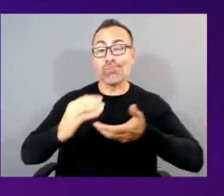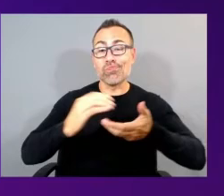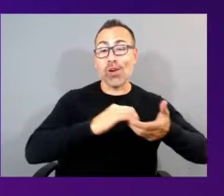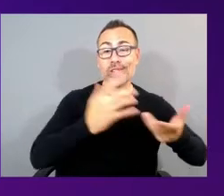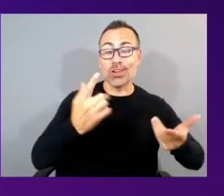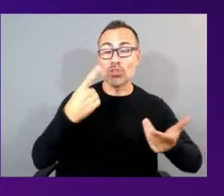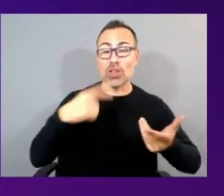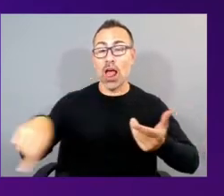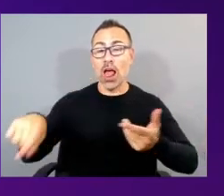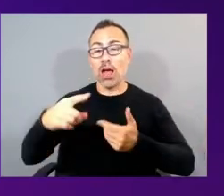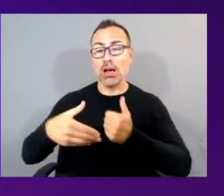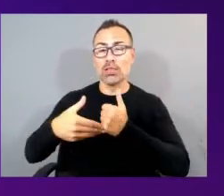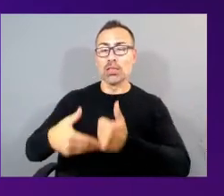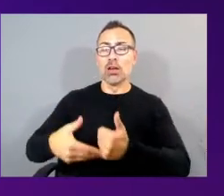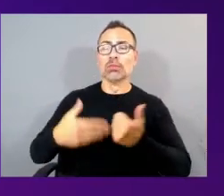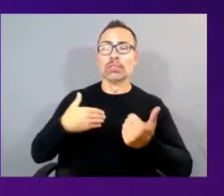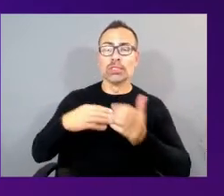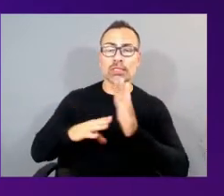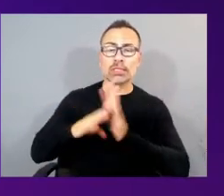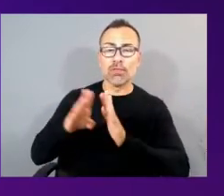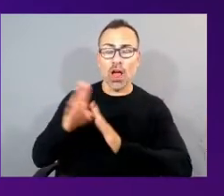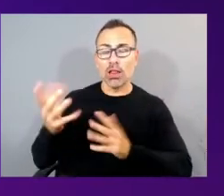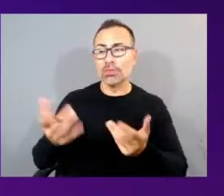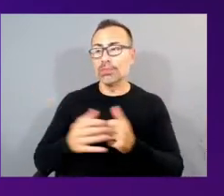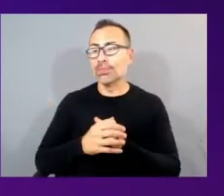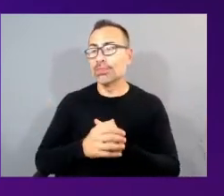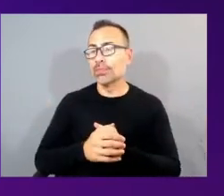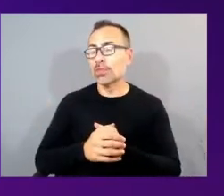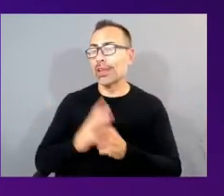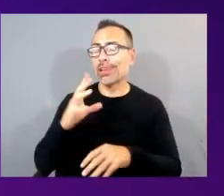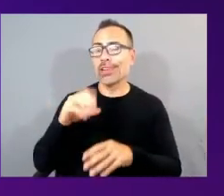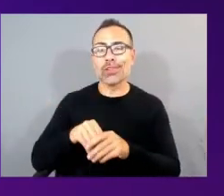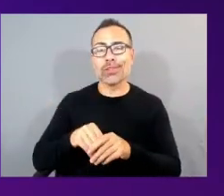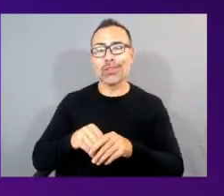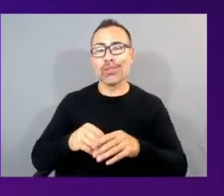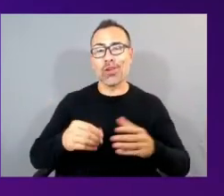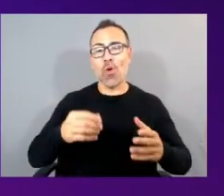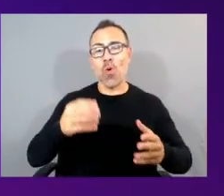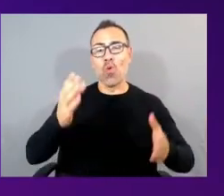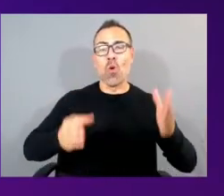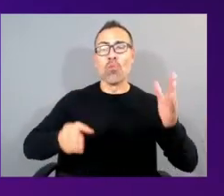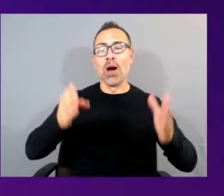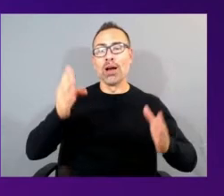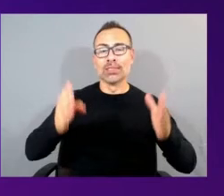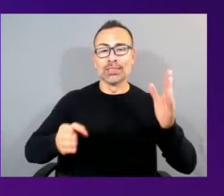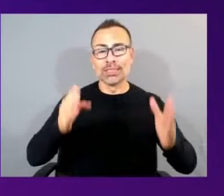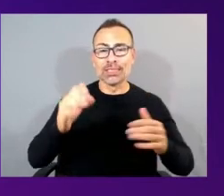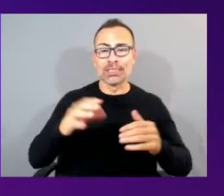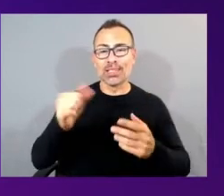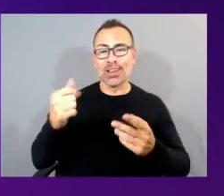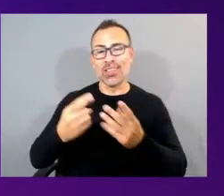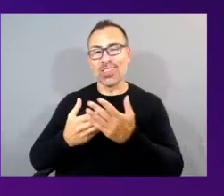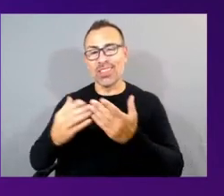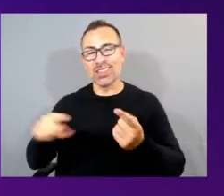as drones and robotics, just to mention a few of the cool things we are looking at.